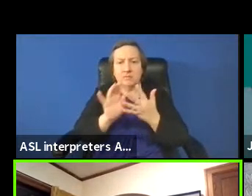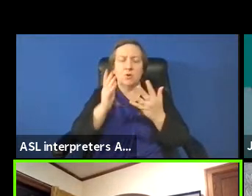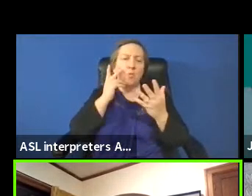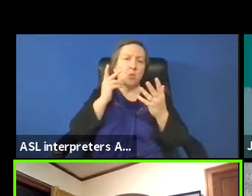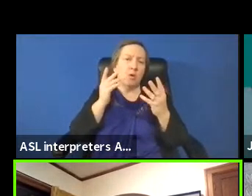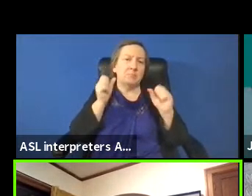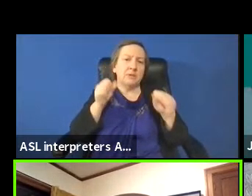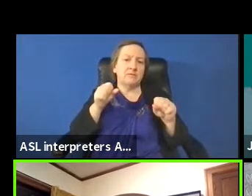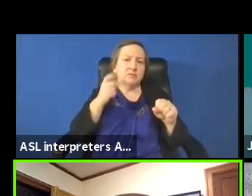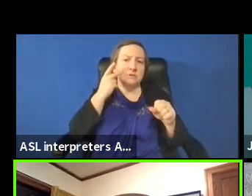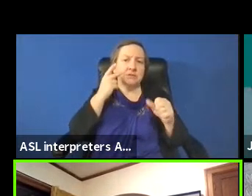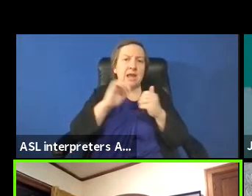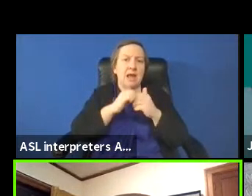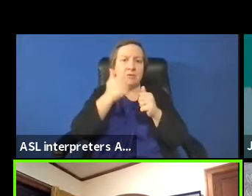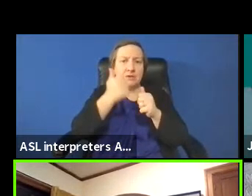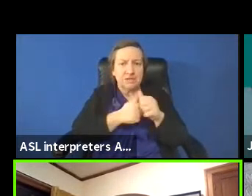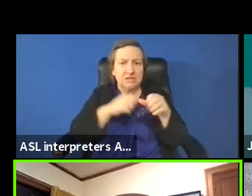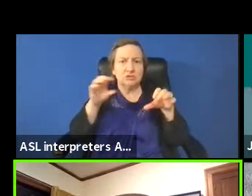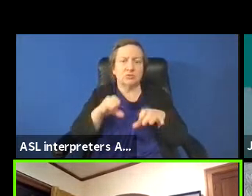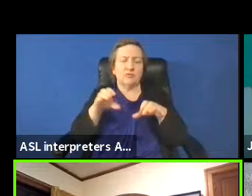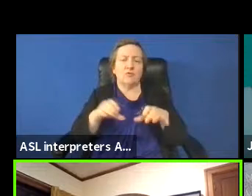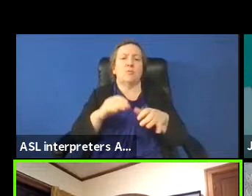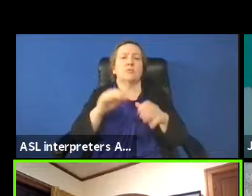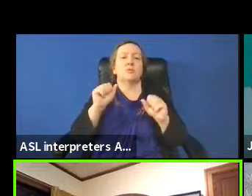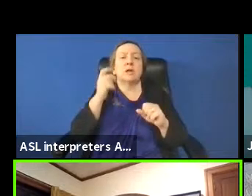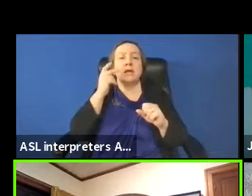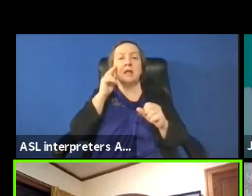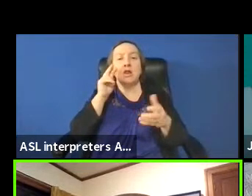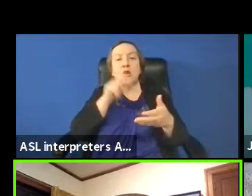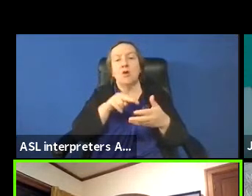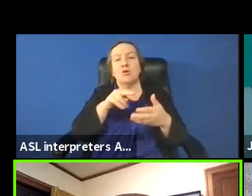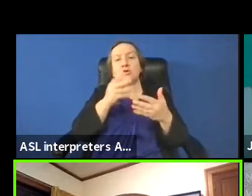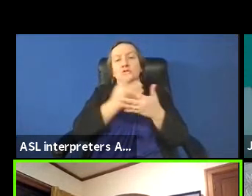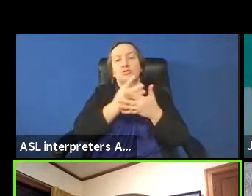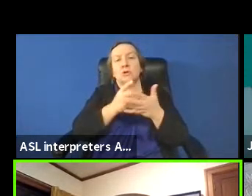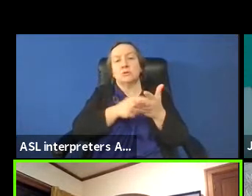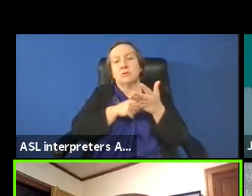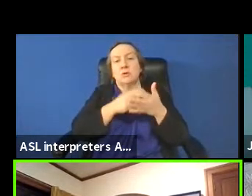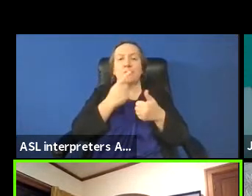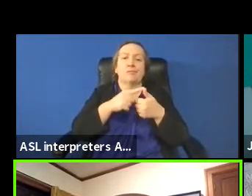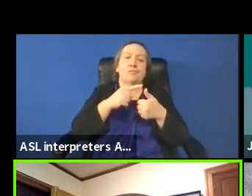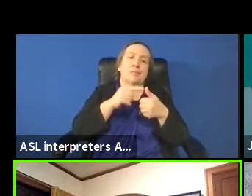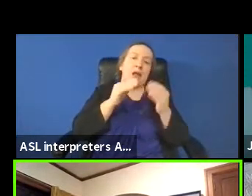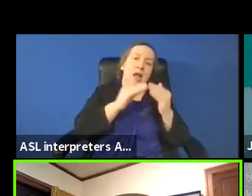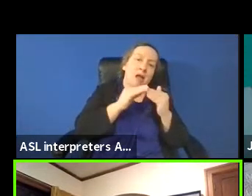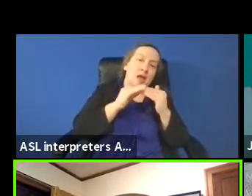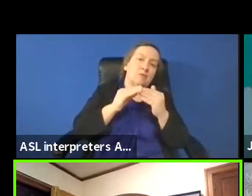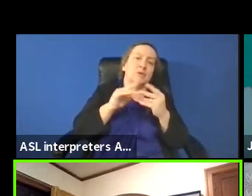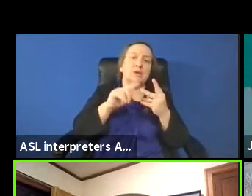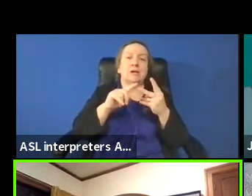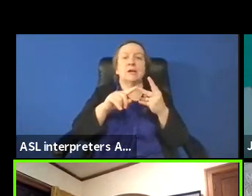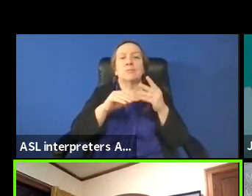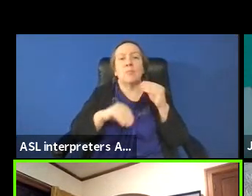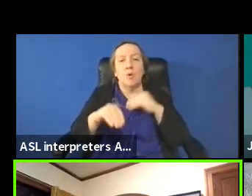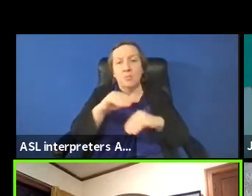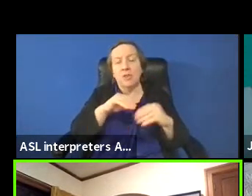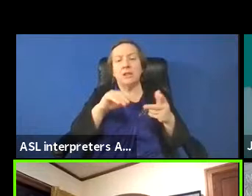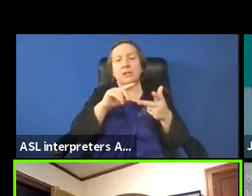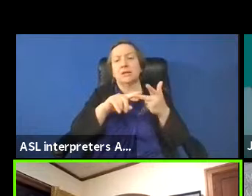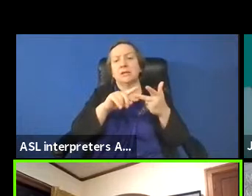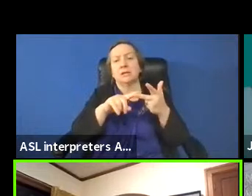how each of them performs. So you can look up a screening criterion. One might be equity centered, one might be mobility.